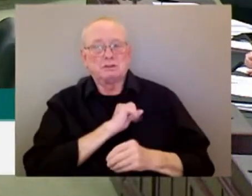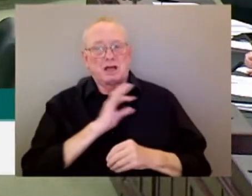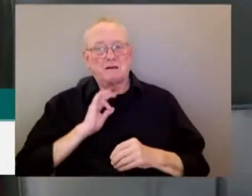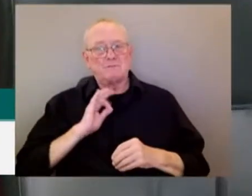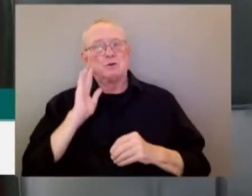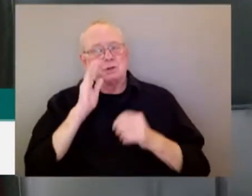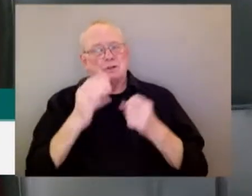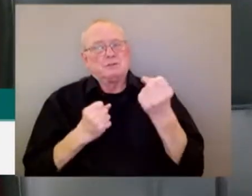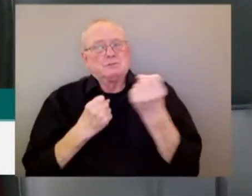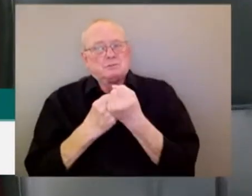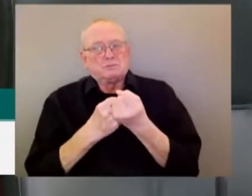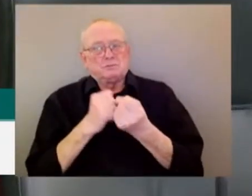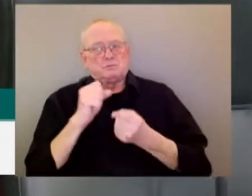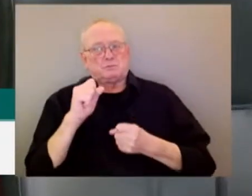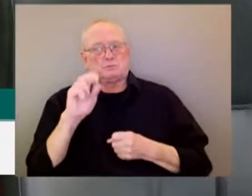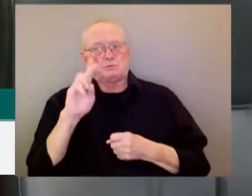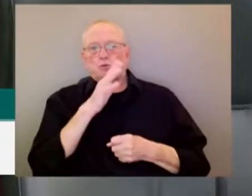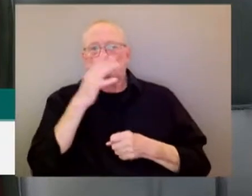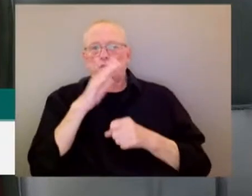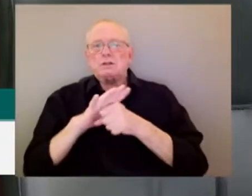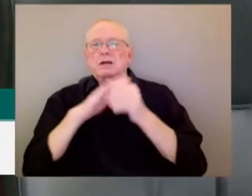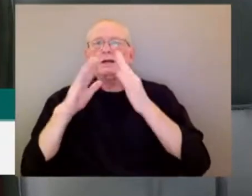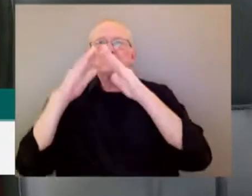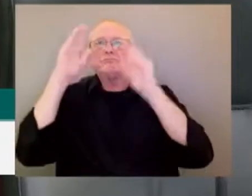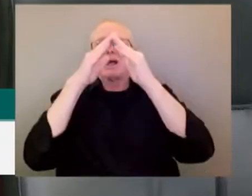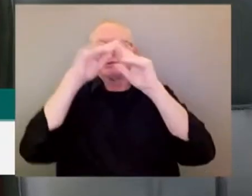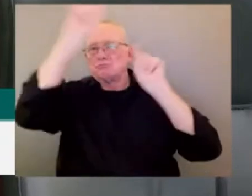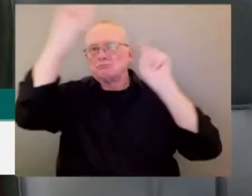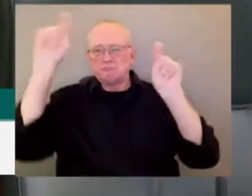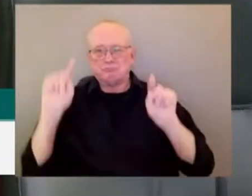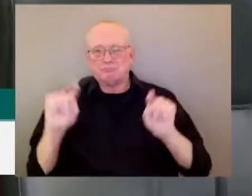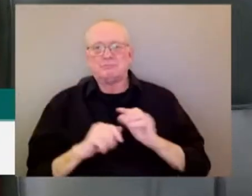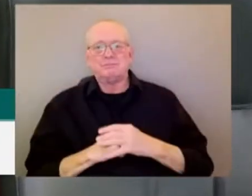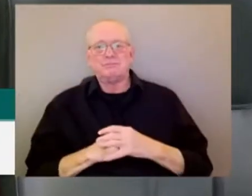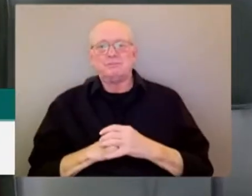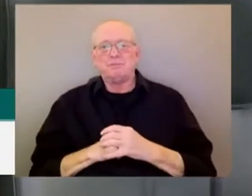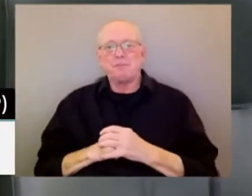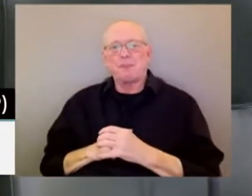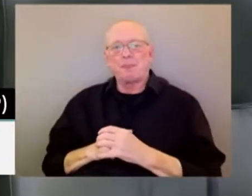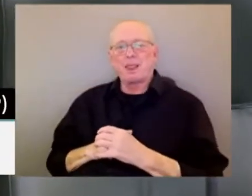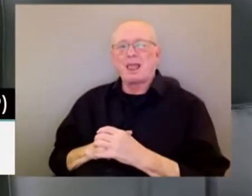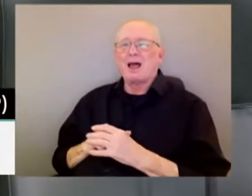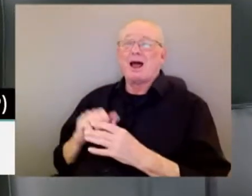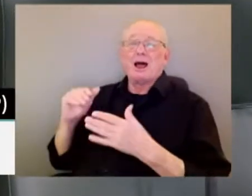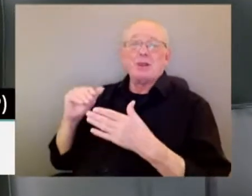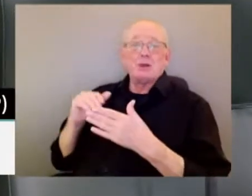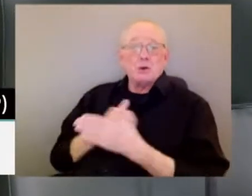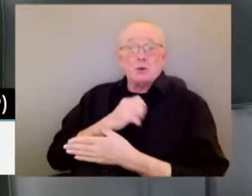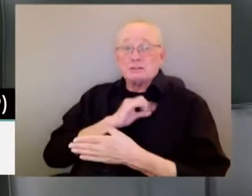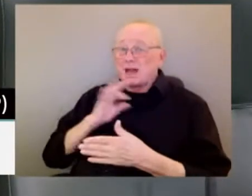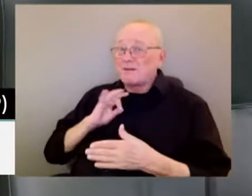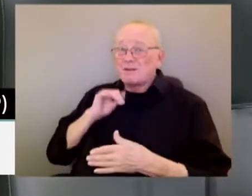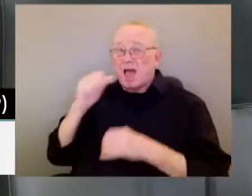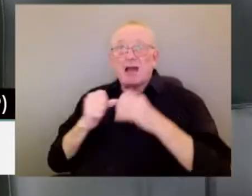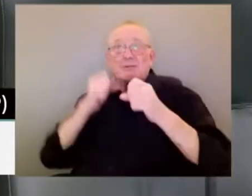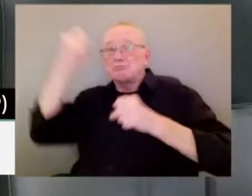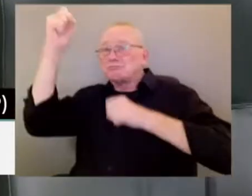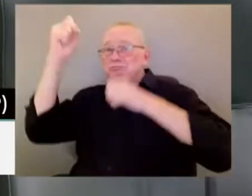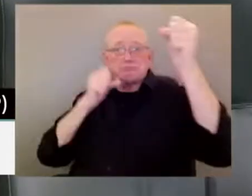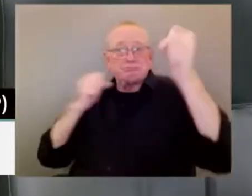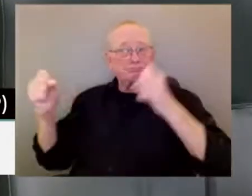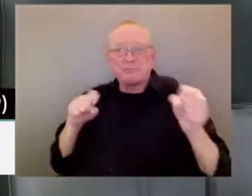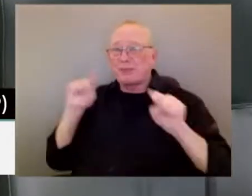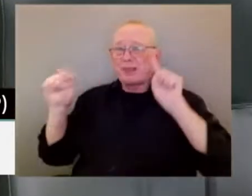Banff-Kananaskis. Given those new staff are not in rural Alberta, Mr. Speaker, because I still have constituents who can't find a doctor. Given that